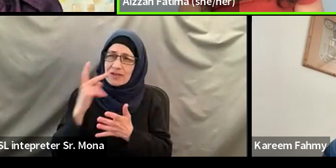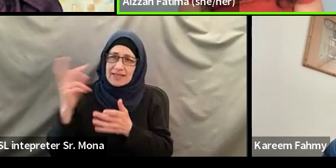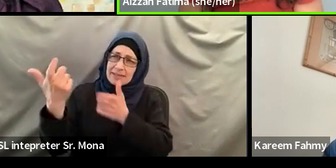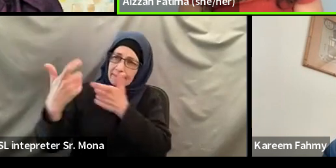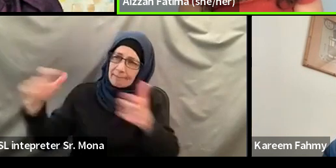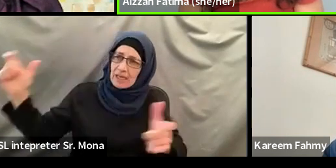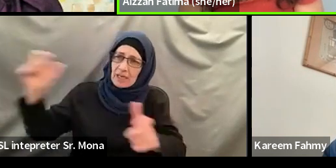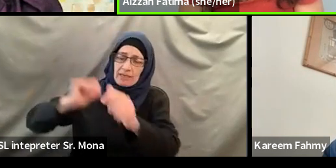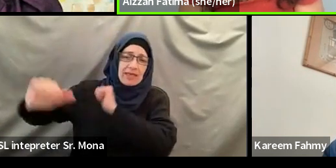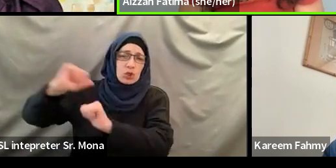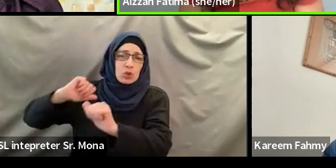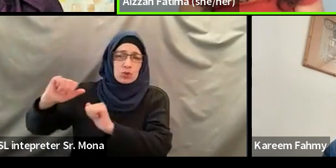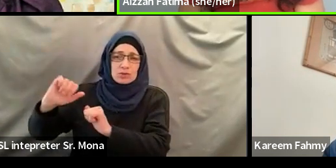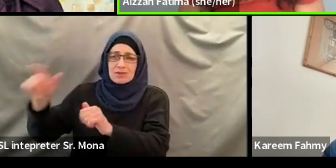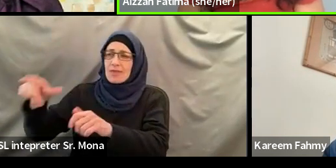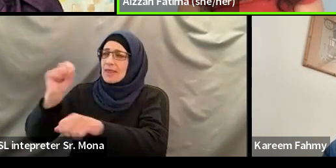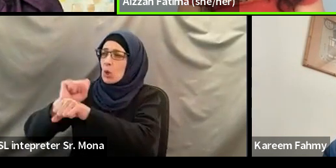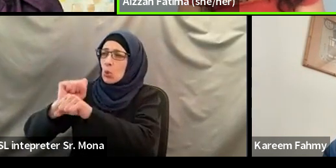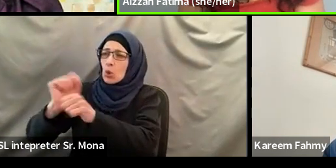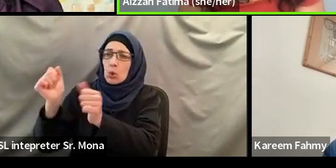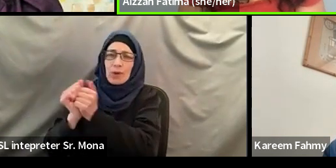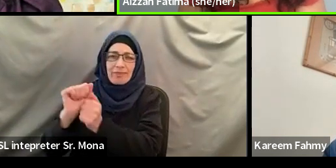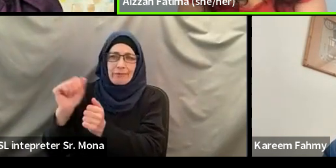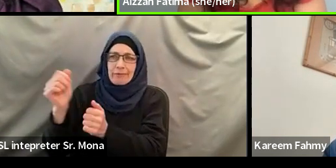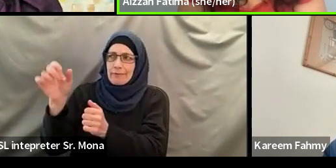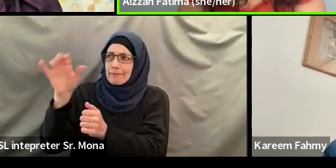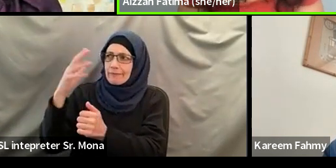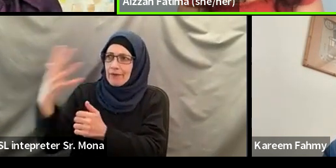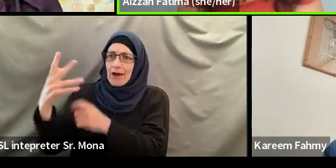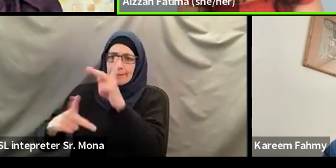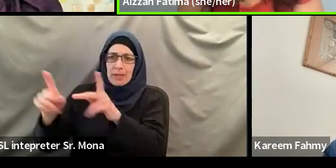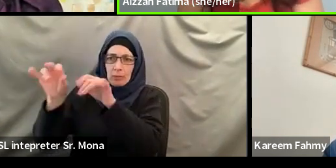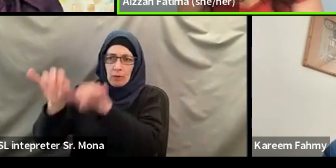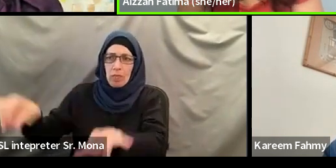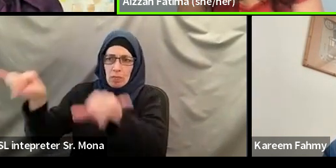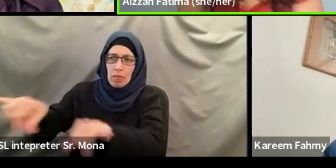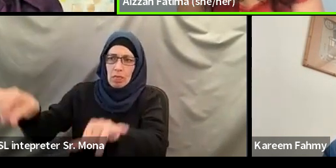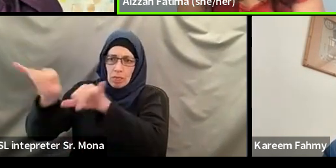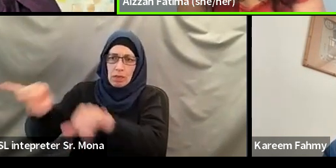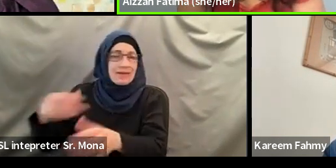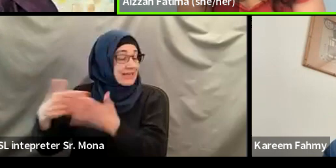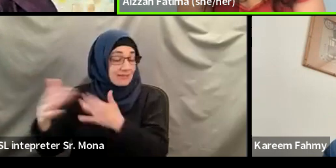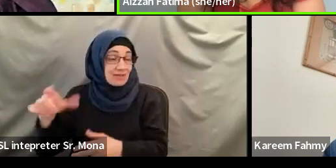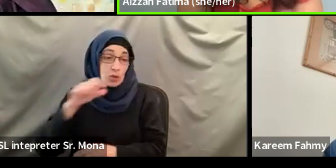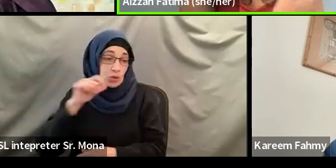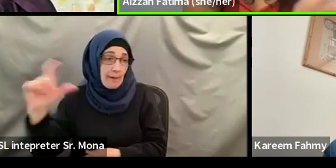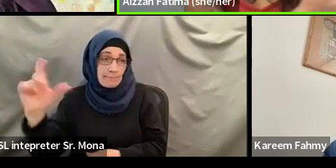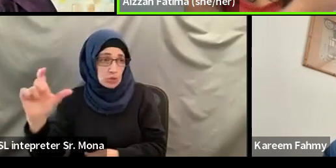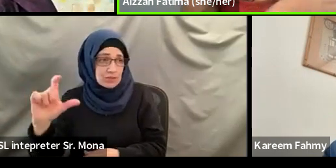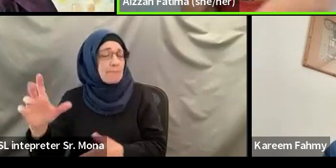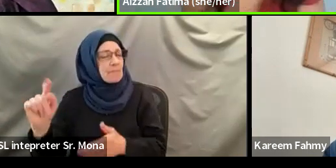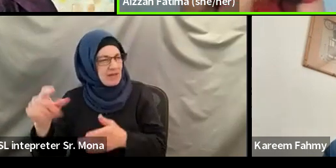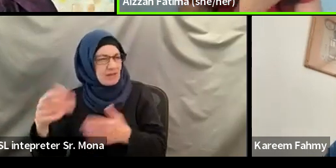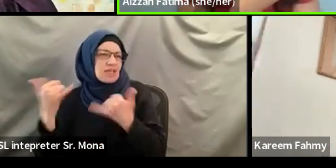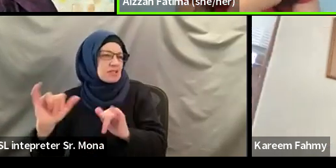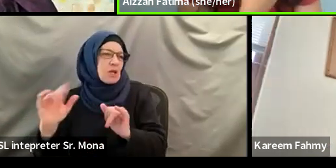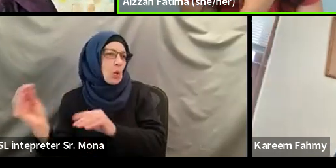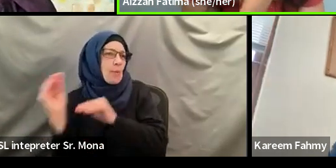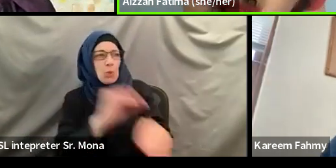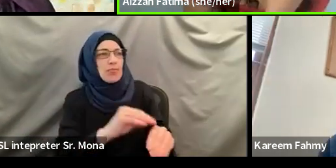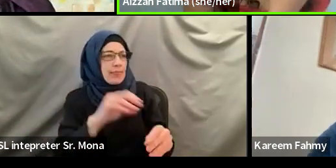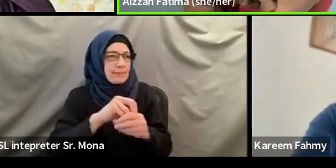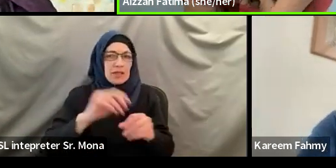just like they work with the same 5 people, even if they're not Muslim, it doesn't matter. They'll just cast them in their plays about, like, you know, a